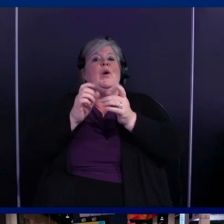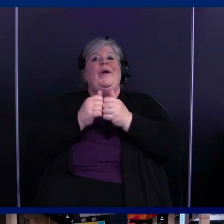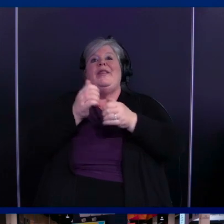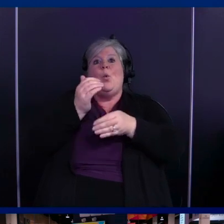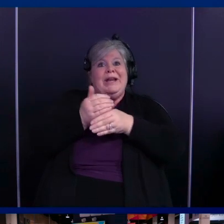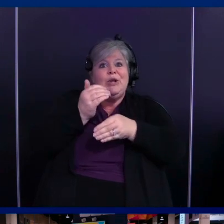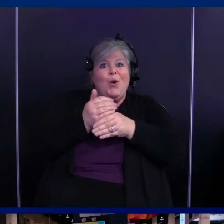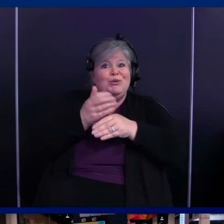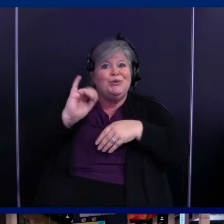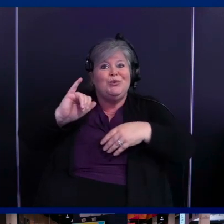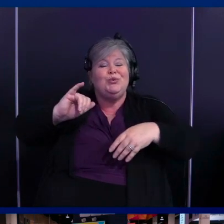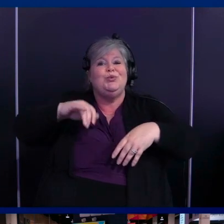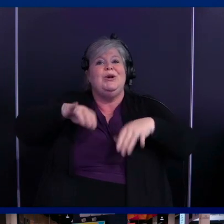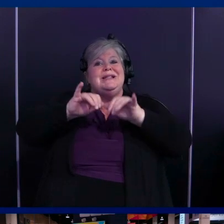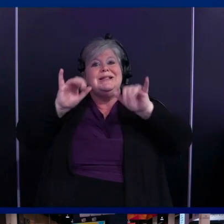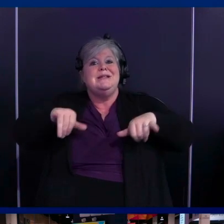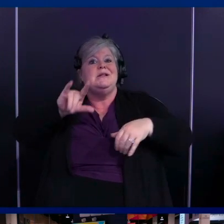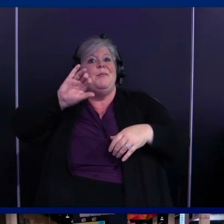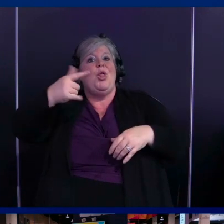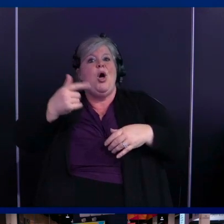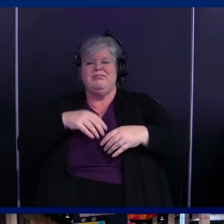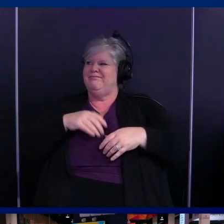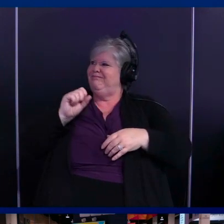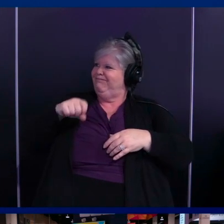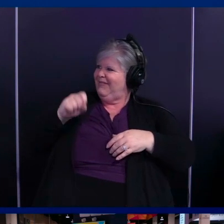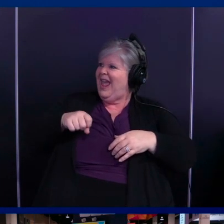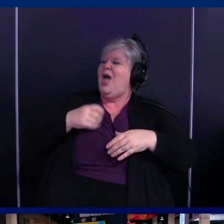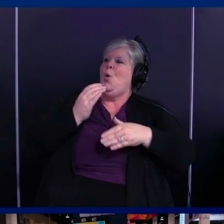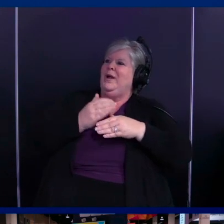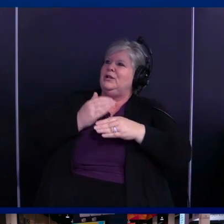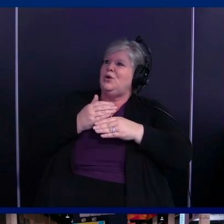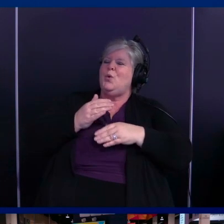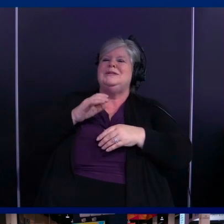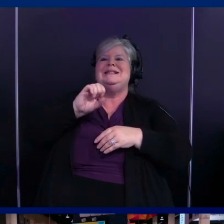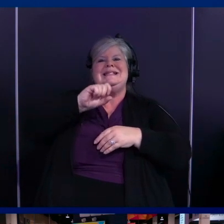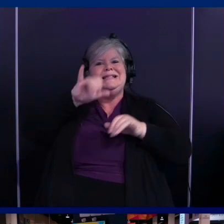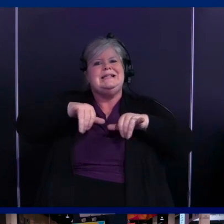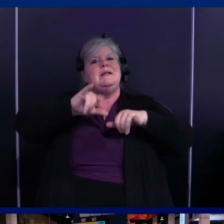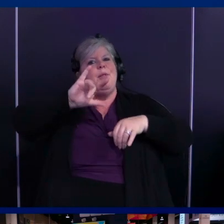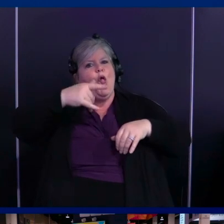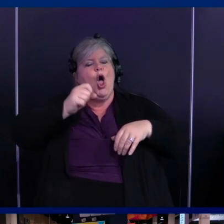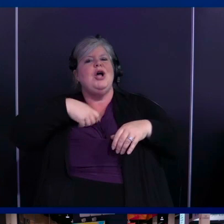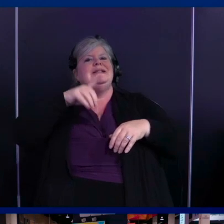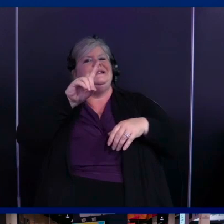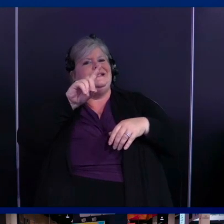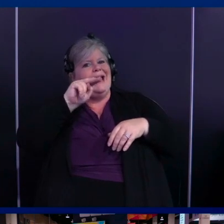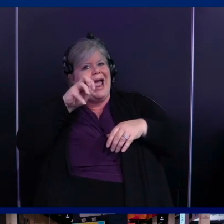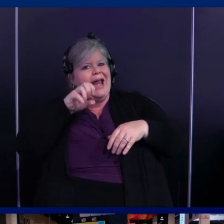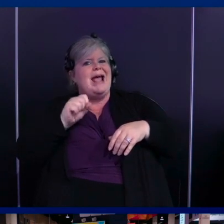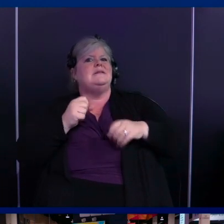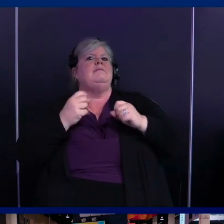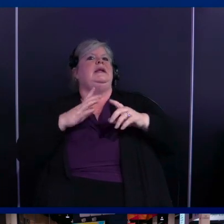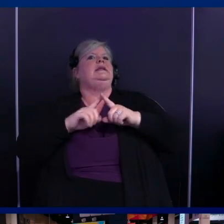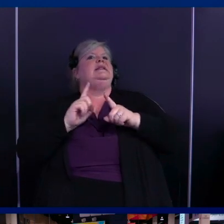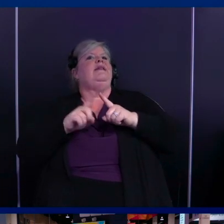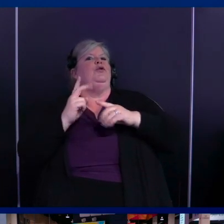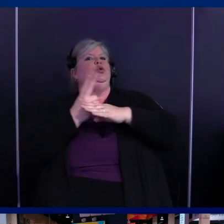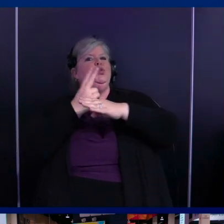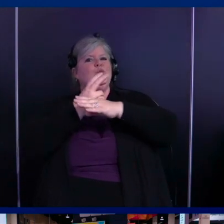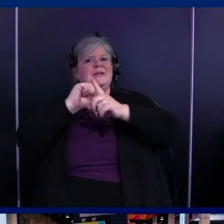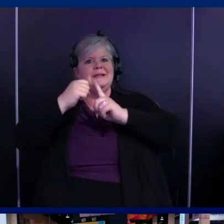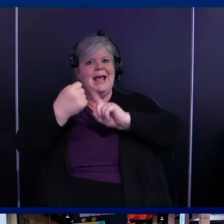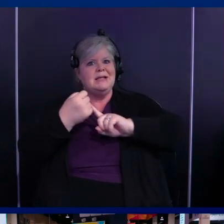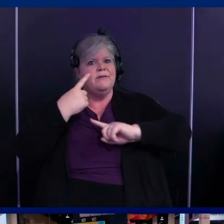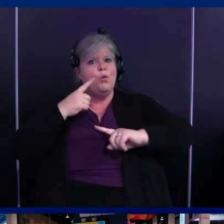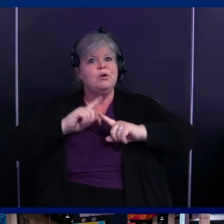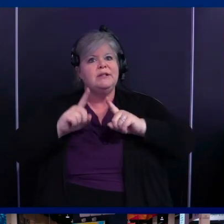like system logs. Yep, Windows system logs, DNS, lots of different use cases for different types of logs.